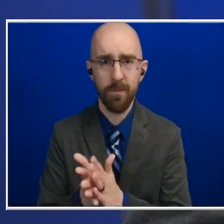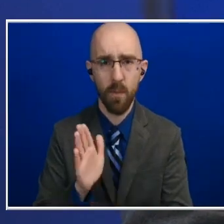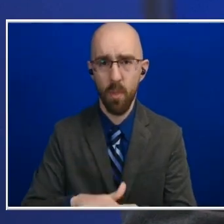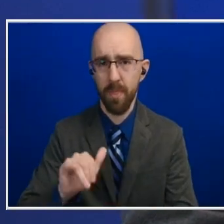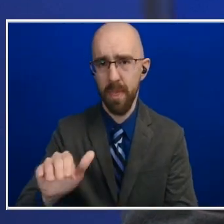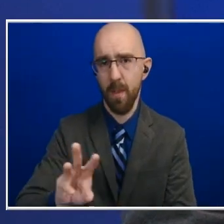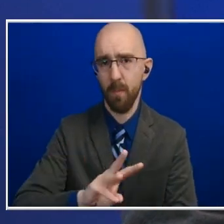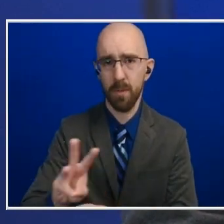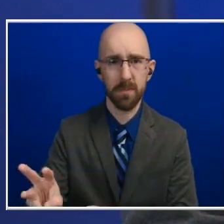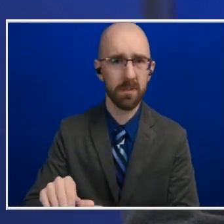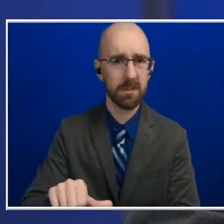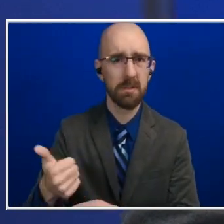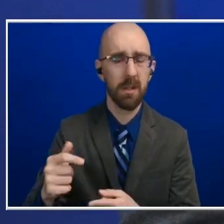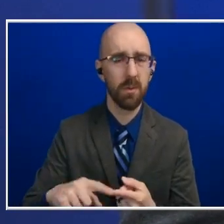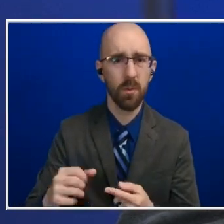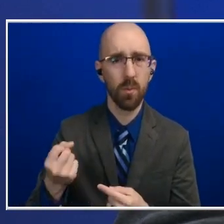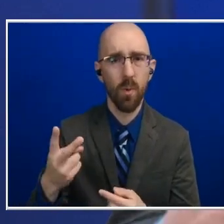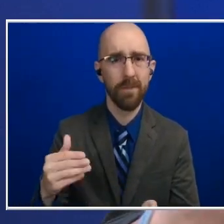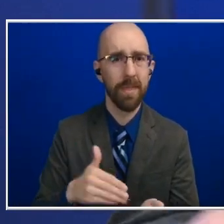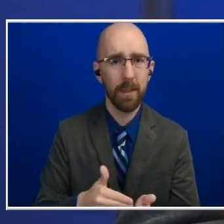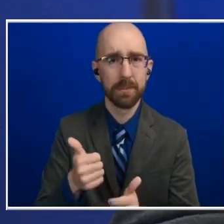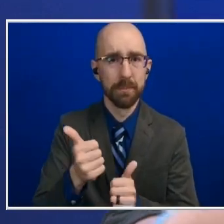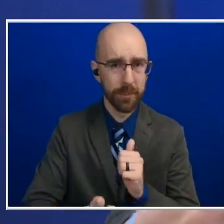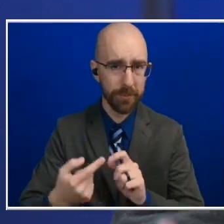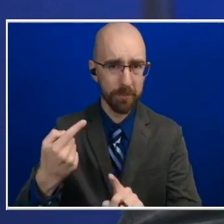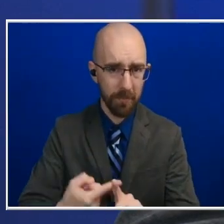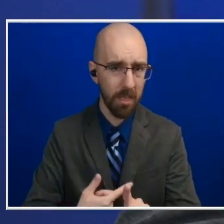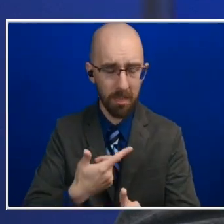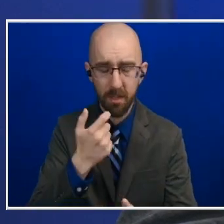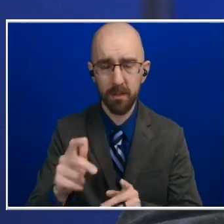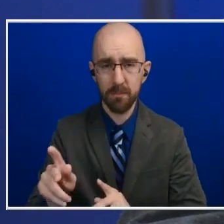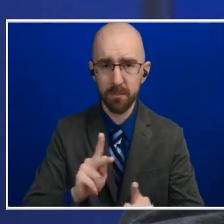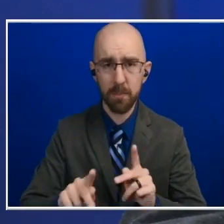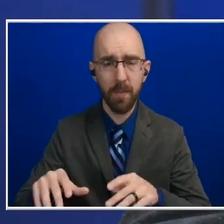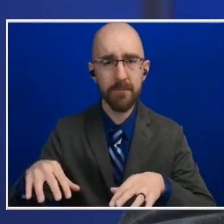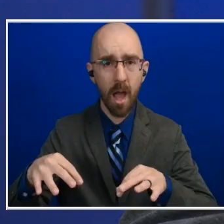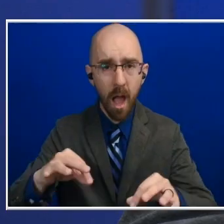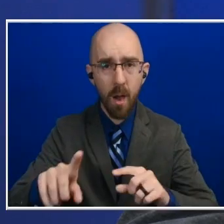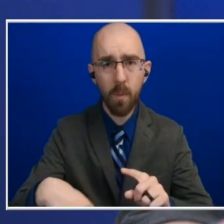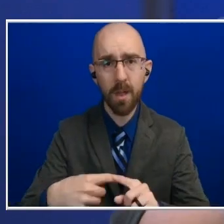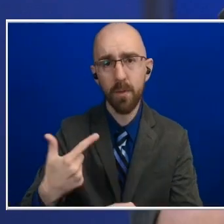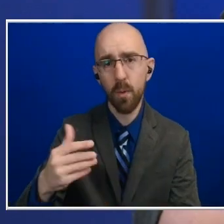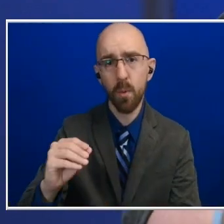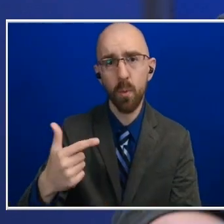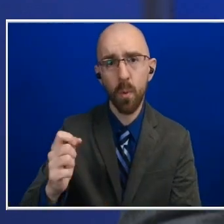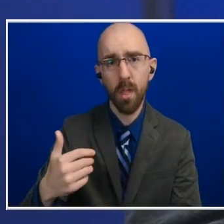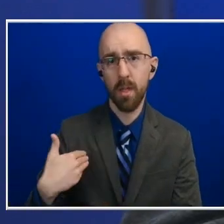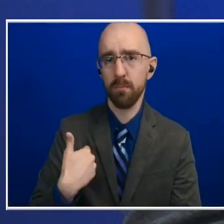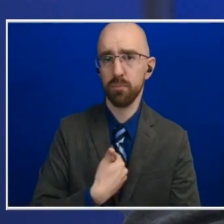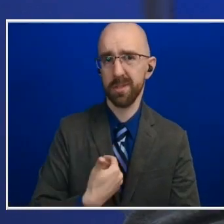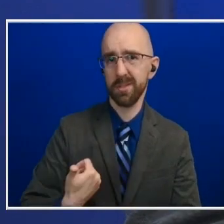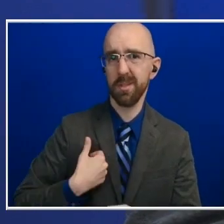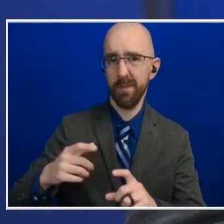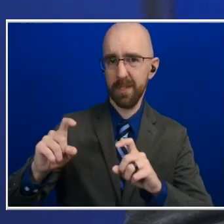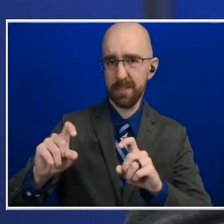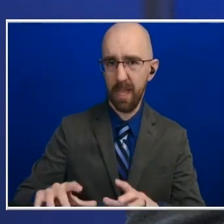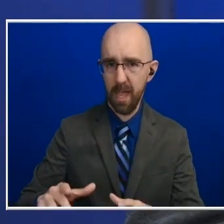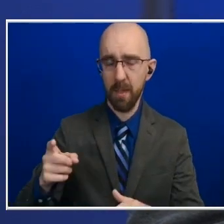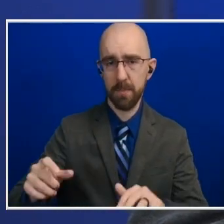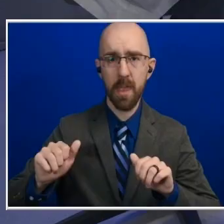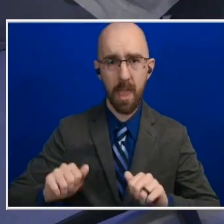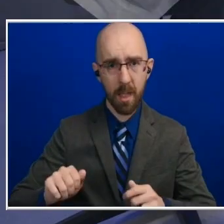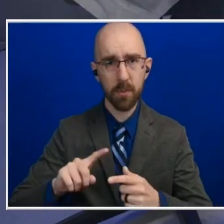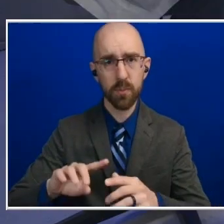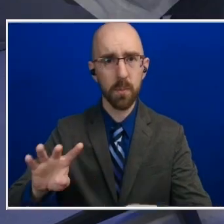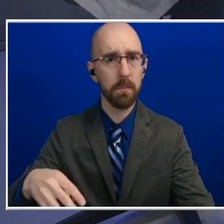to 12,000 a month because people are finding it when they Google breast self-exams, and they're able to pull that up. And